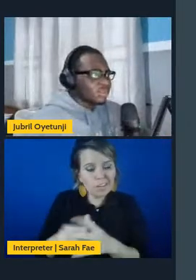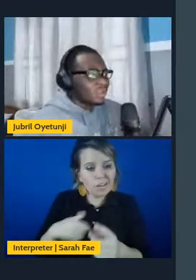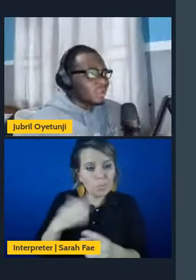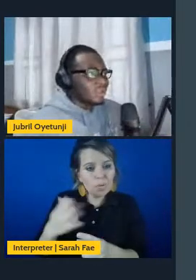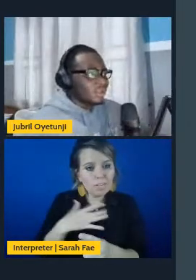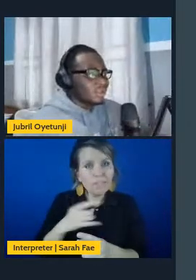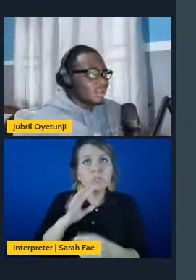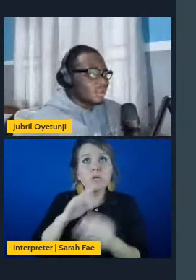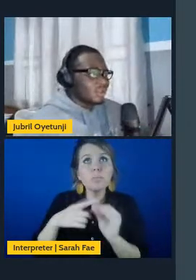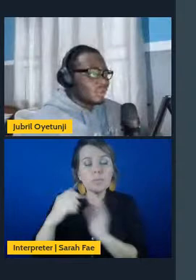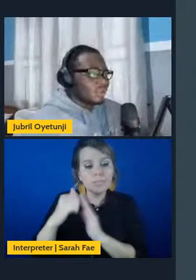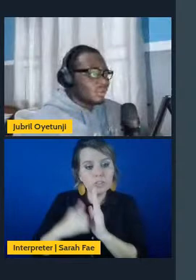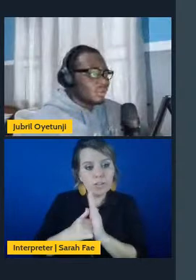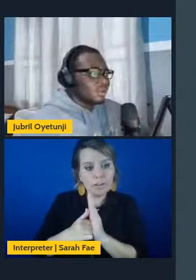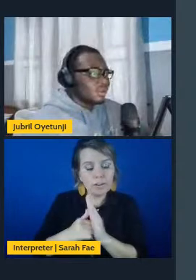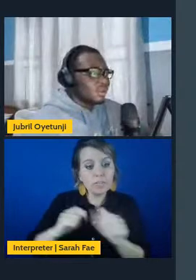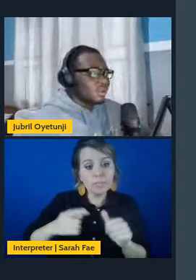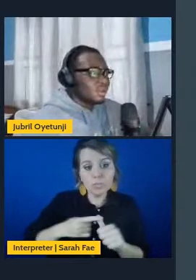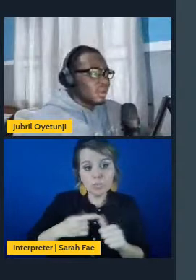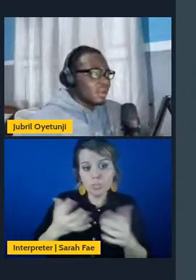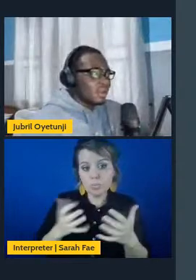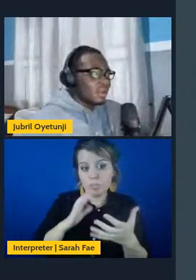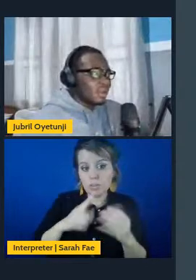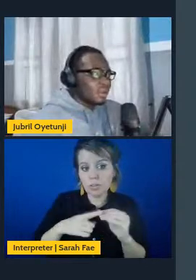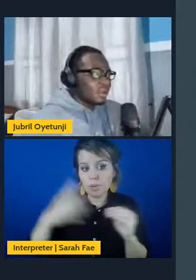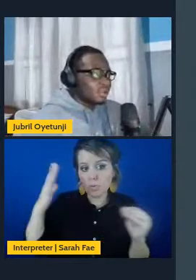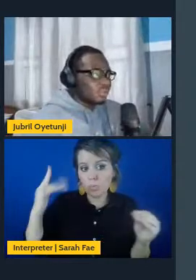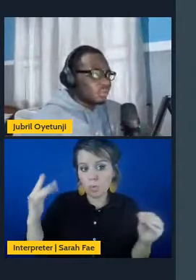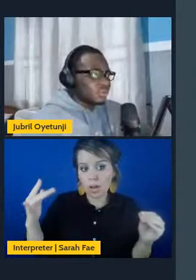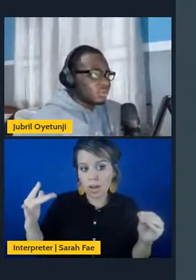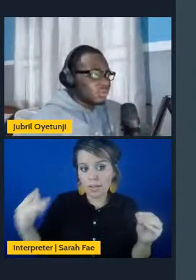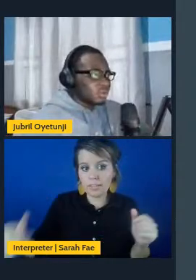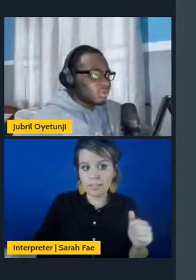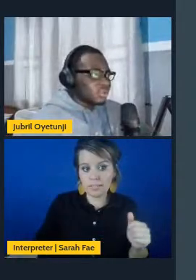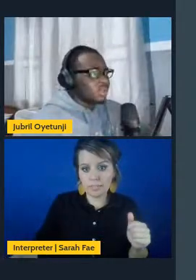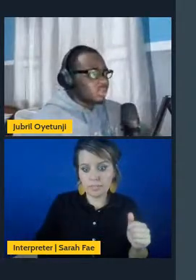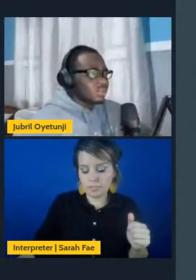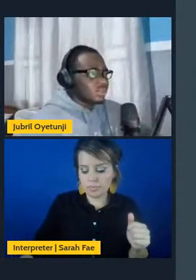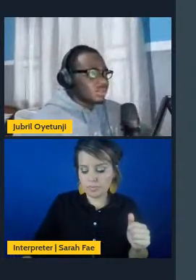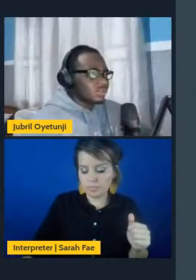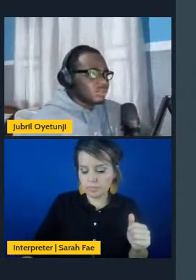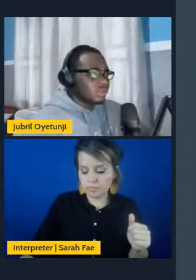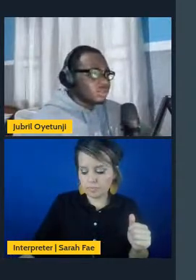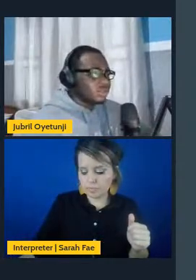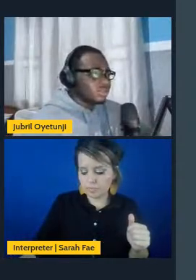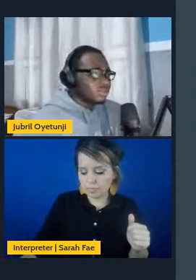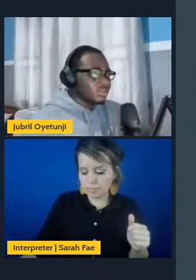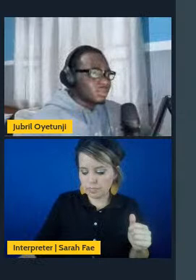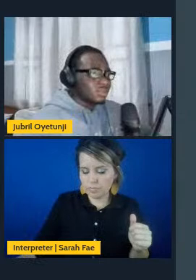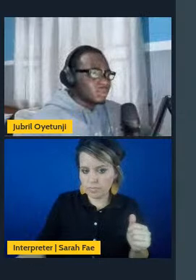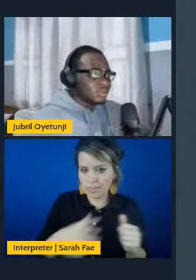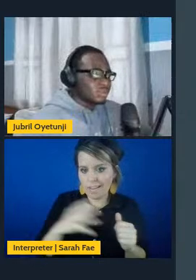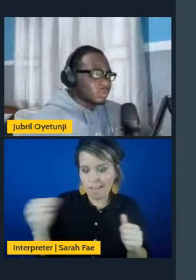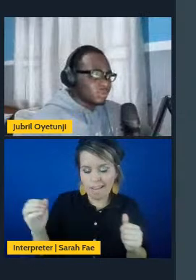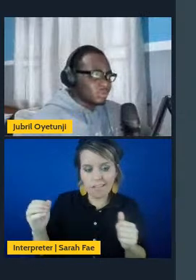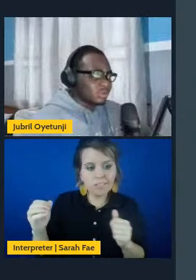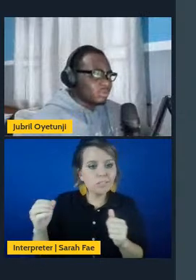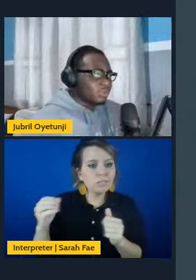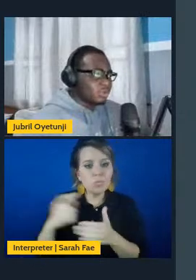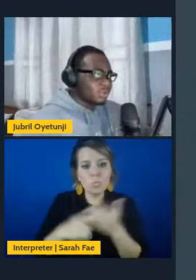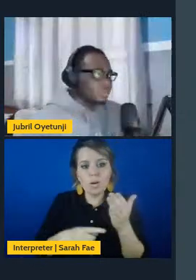why, the road to adoption, and the key takeaways. So not too much to cover, but I think it's